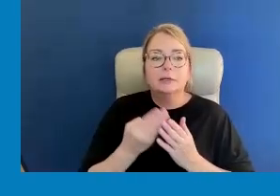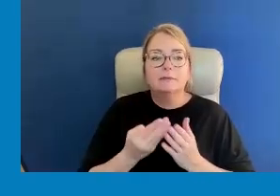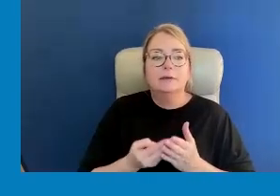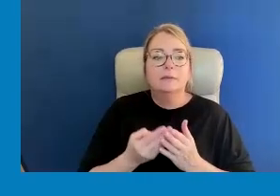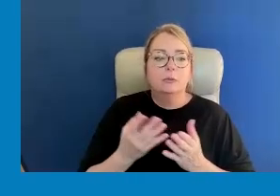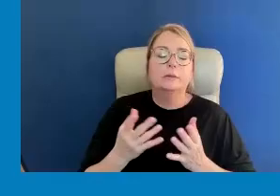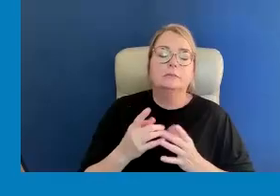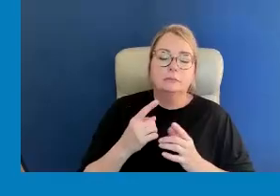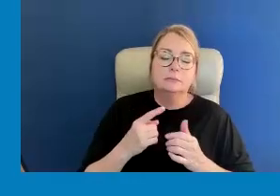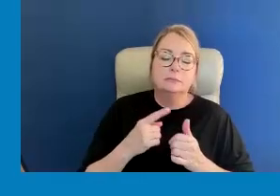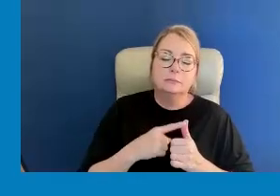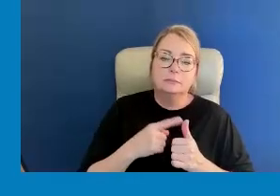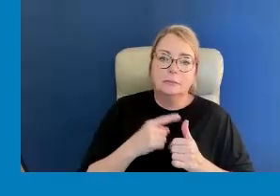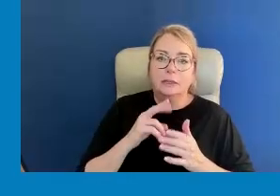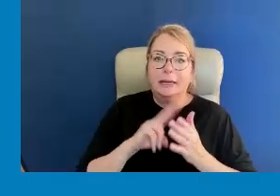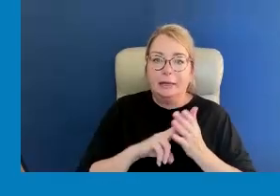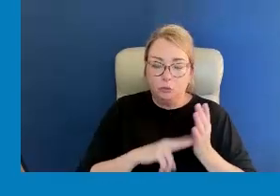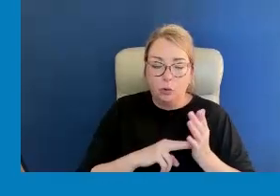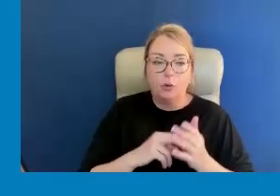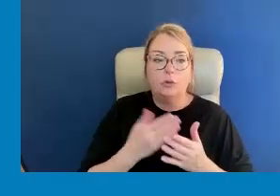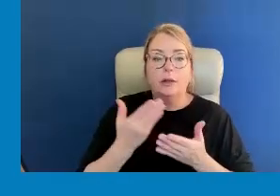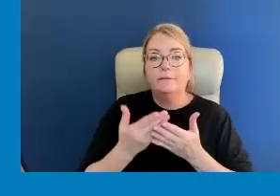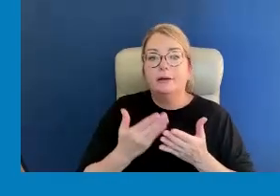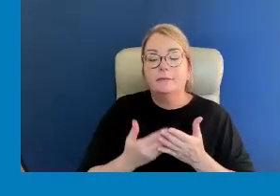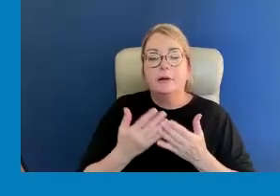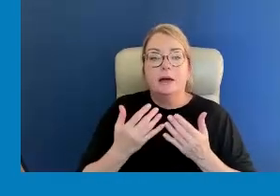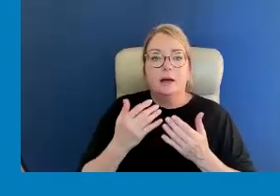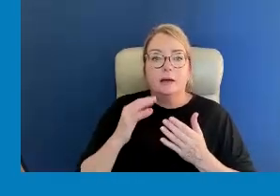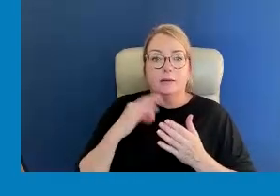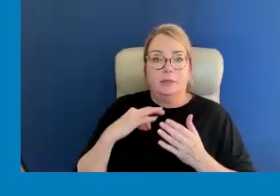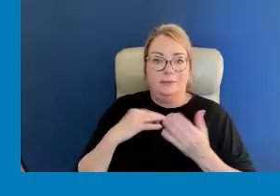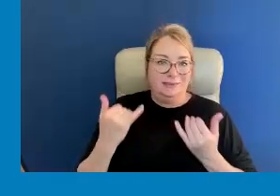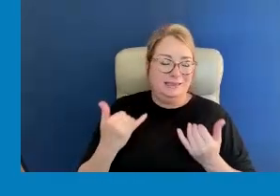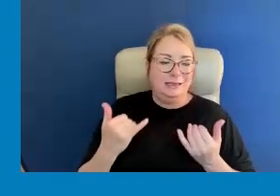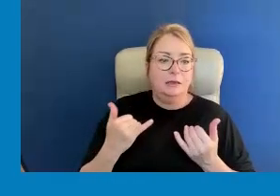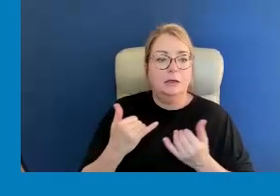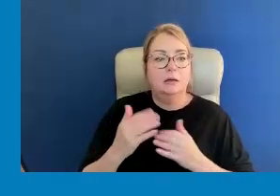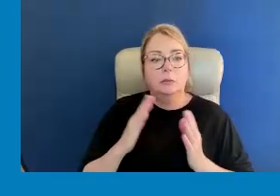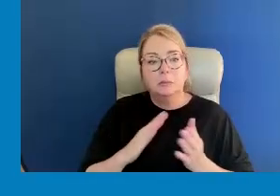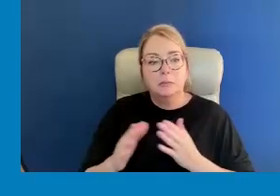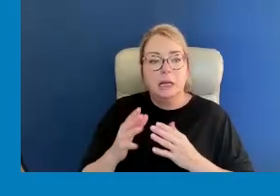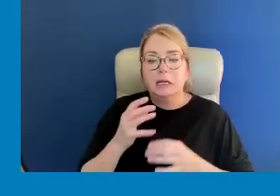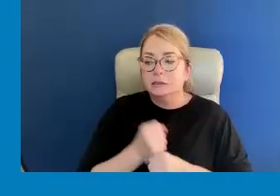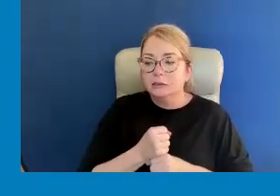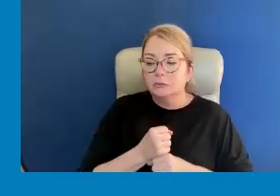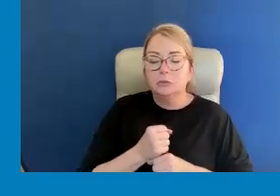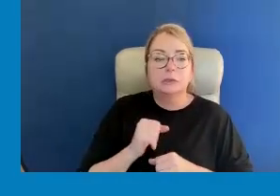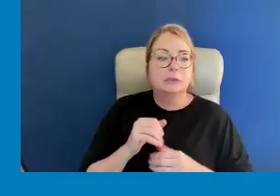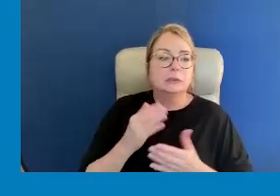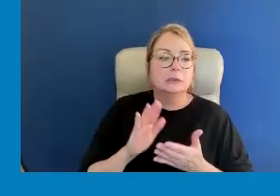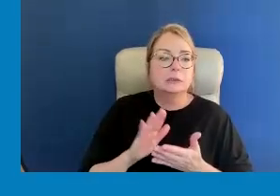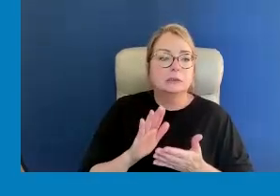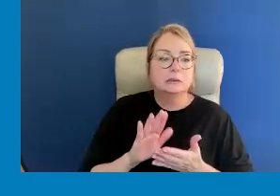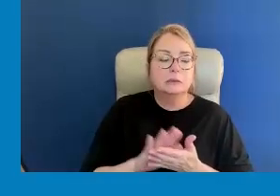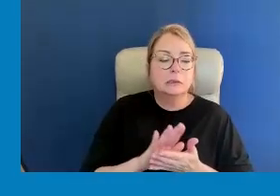in benefits, verify their current benefits that they're enrolled in, look at any plan summaries or documents. That